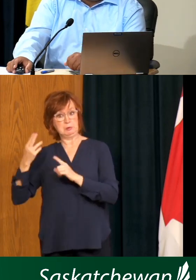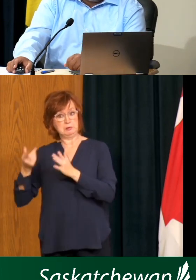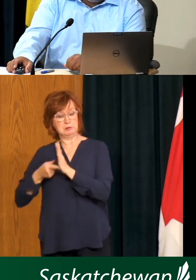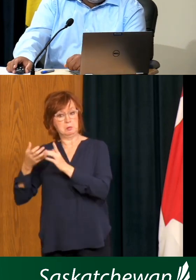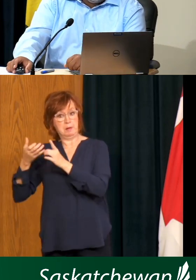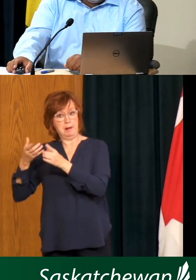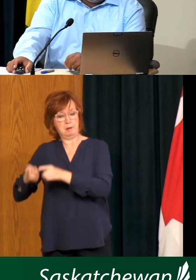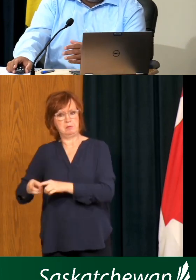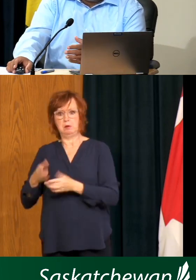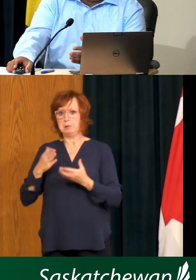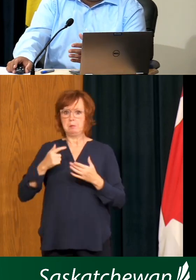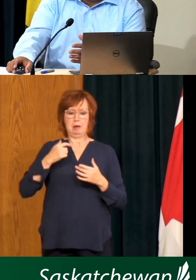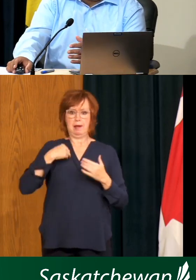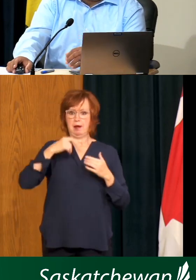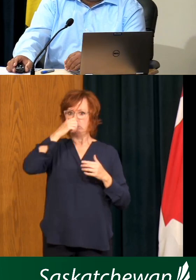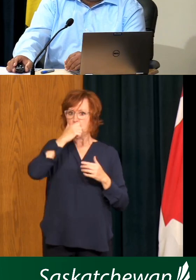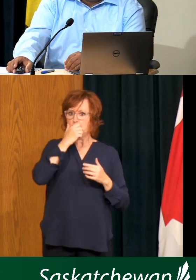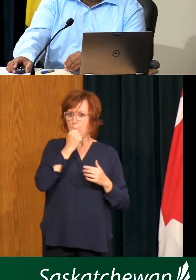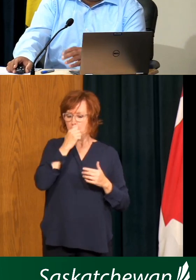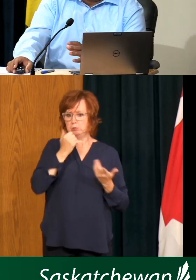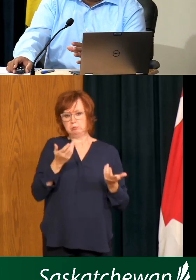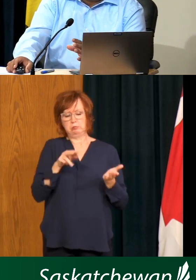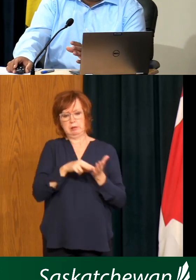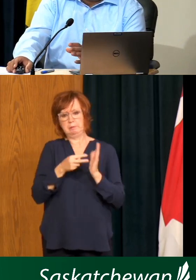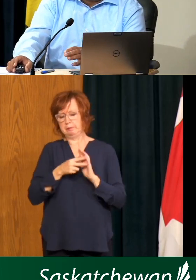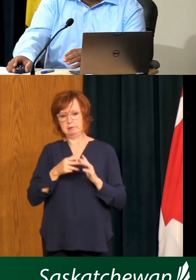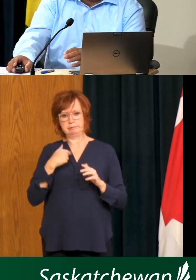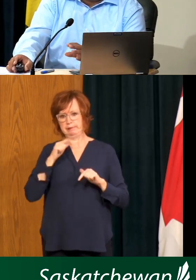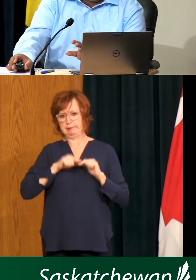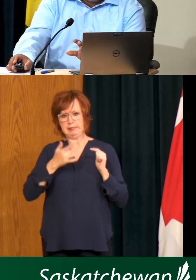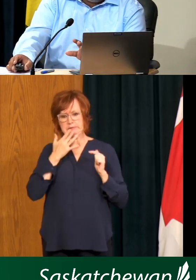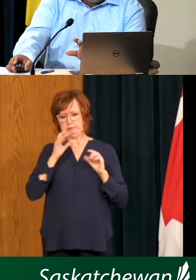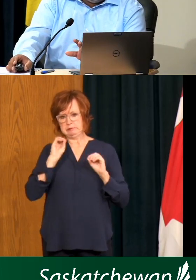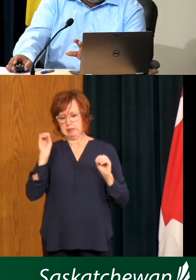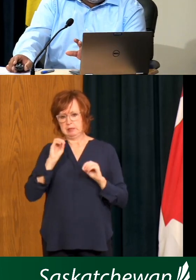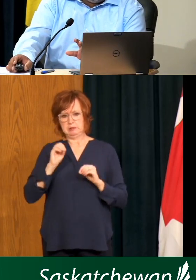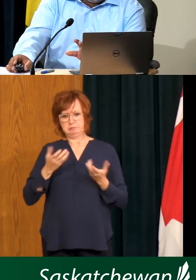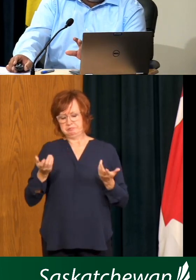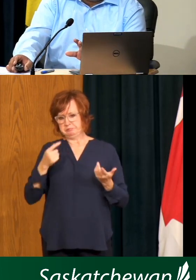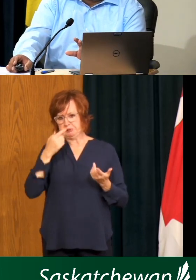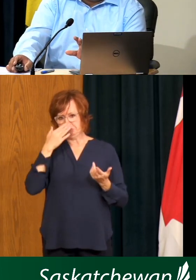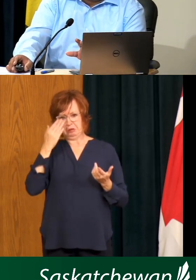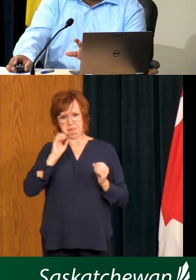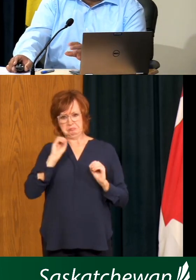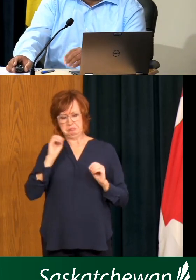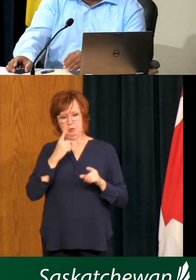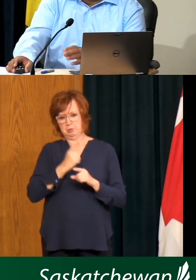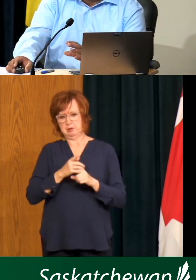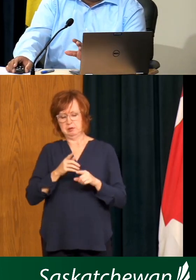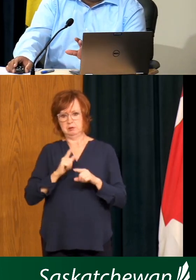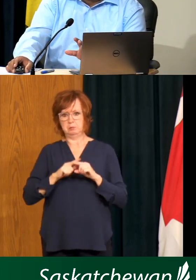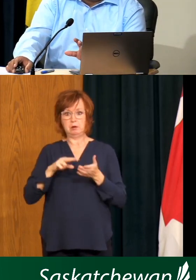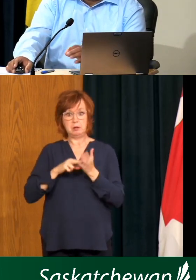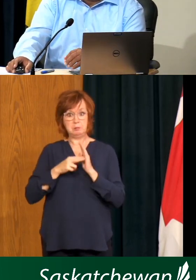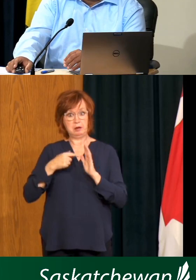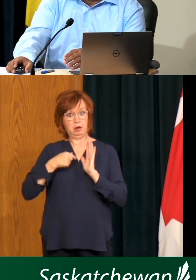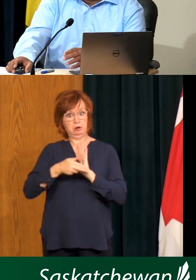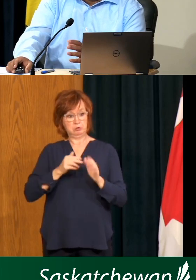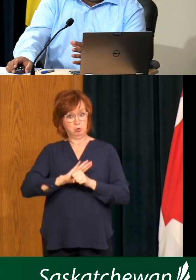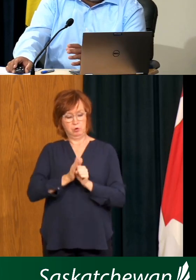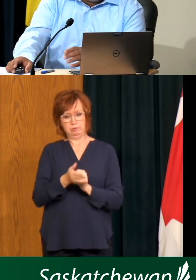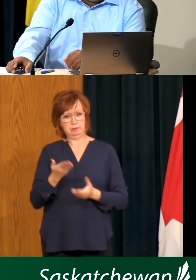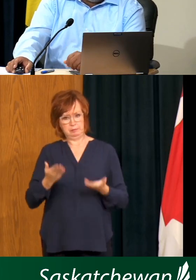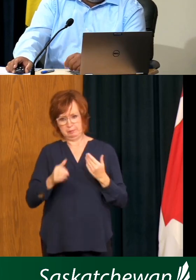any cold illness. So in the fall, we have to remember that every time you get loss of smell or taste doesn't mean COVID. It could be a lot of other